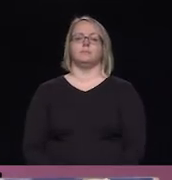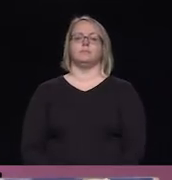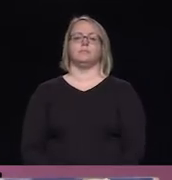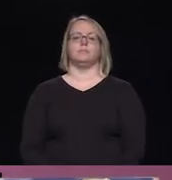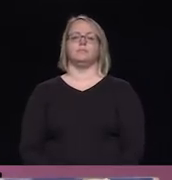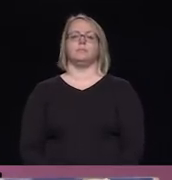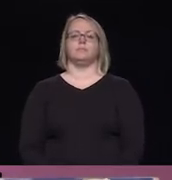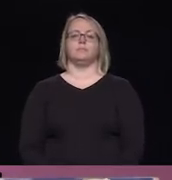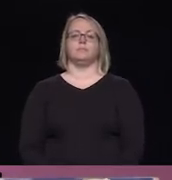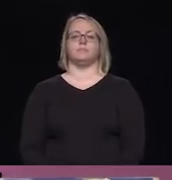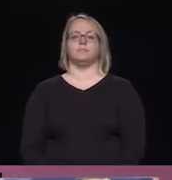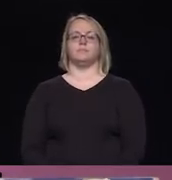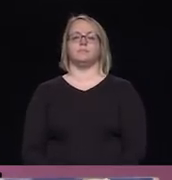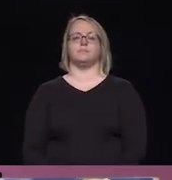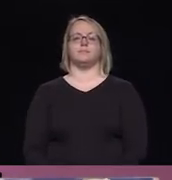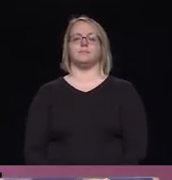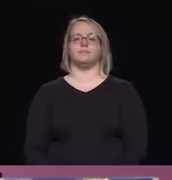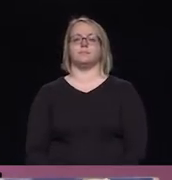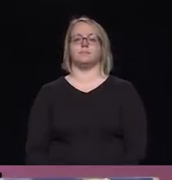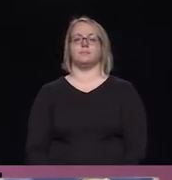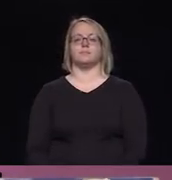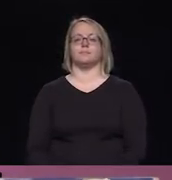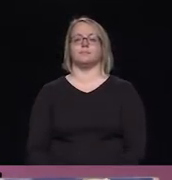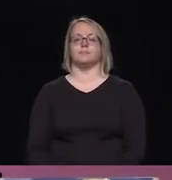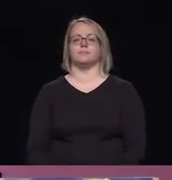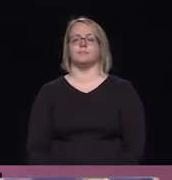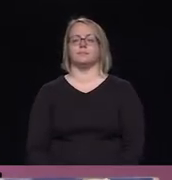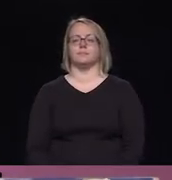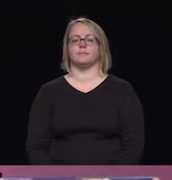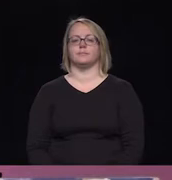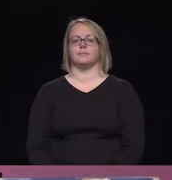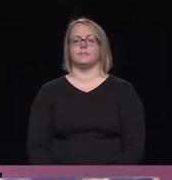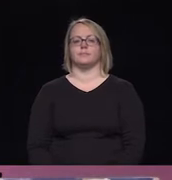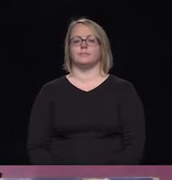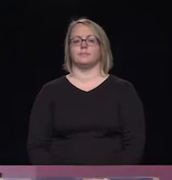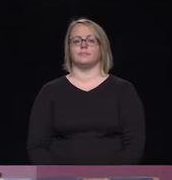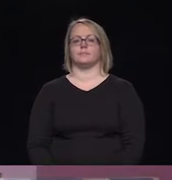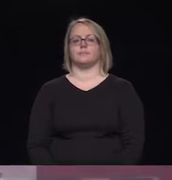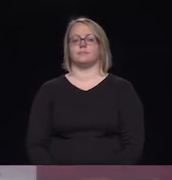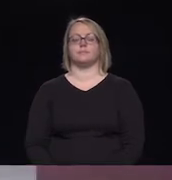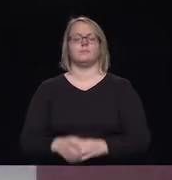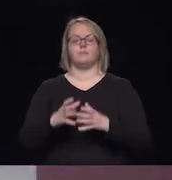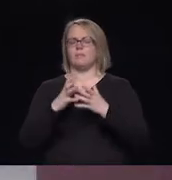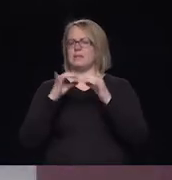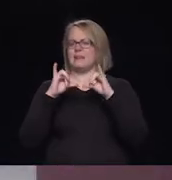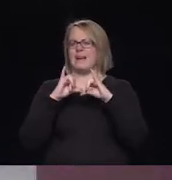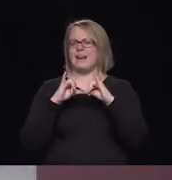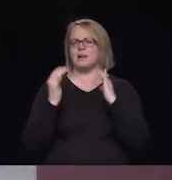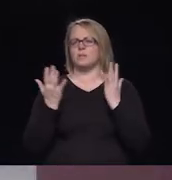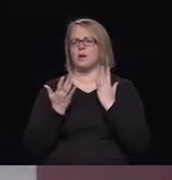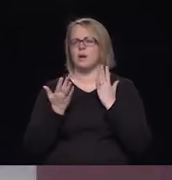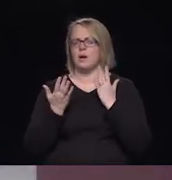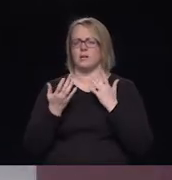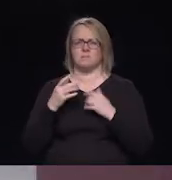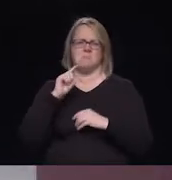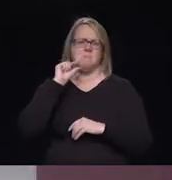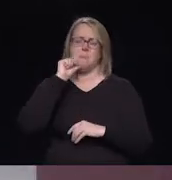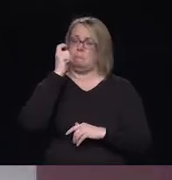I'm adding some paint and now we're going to add a little bit of land. It should not be bigger